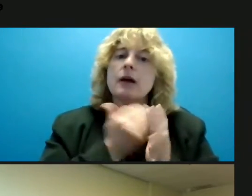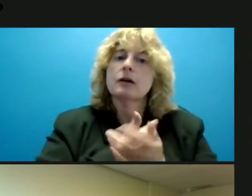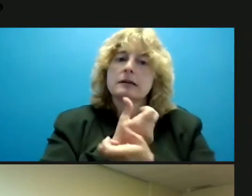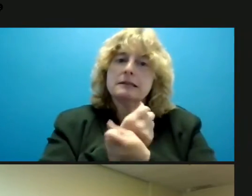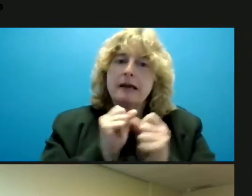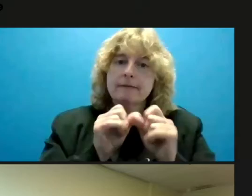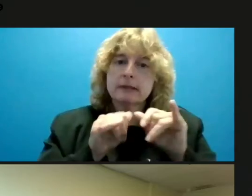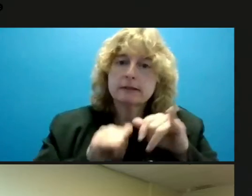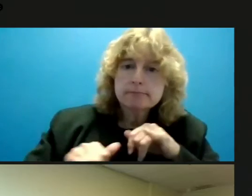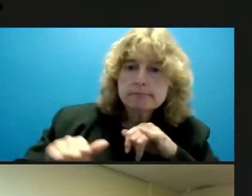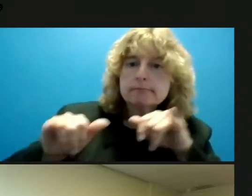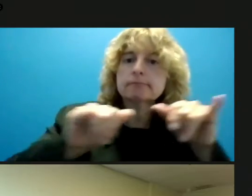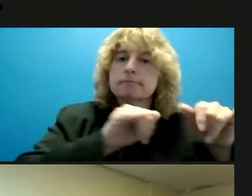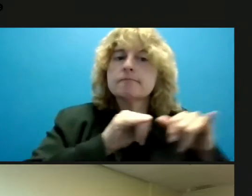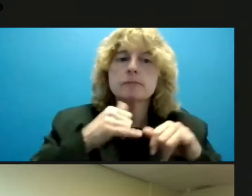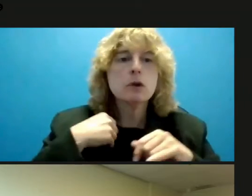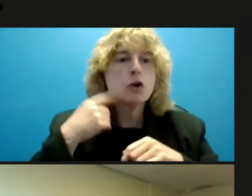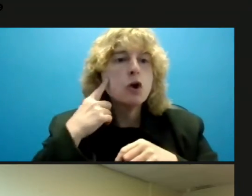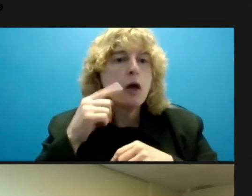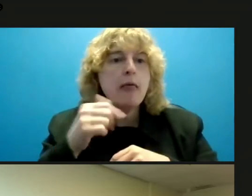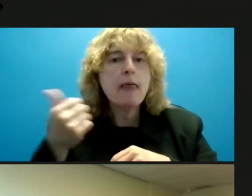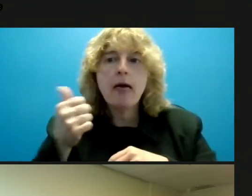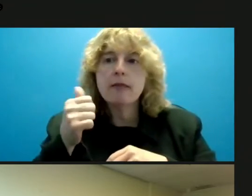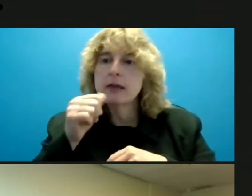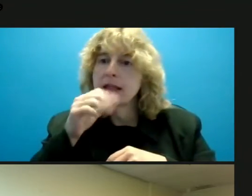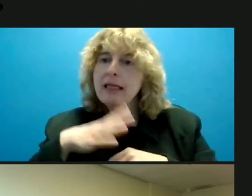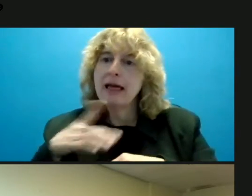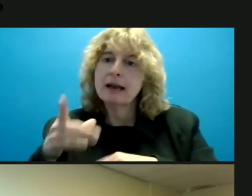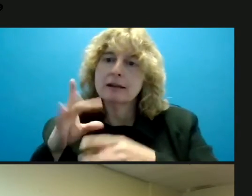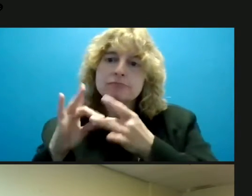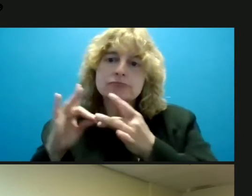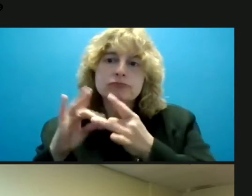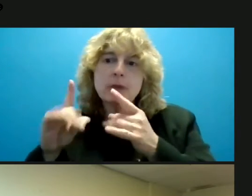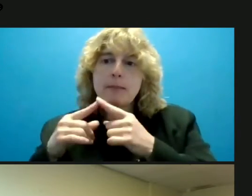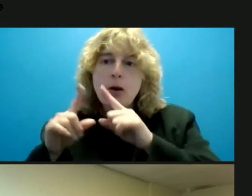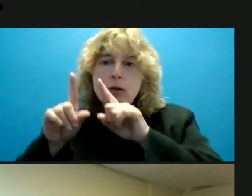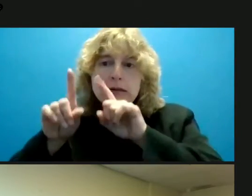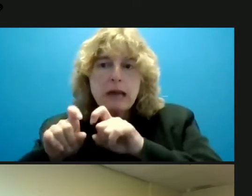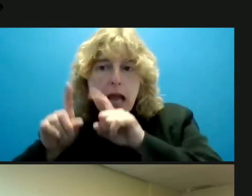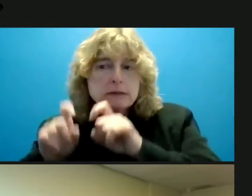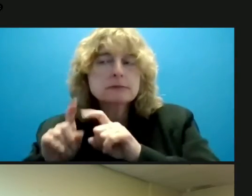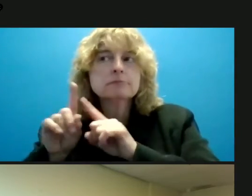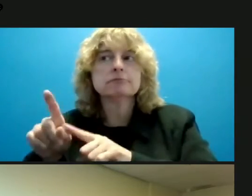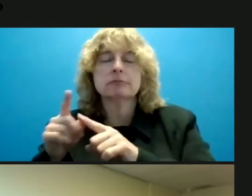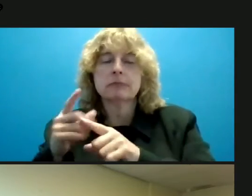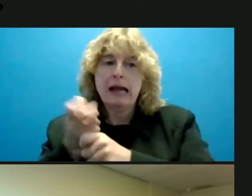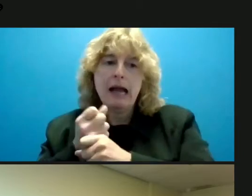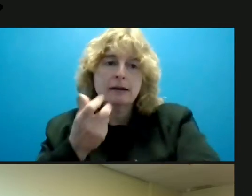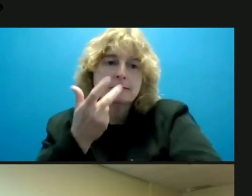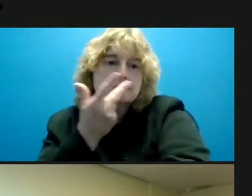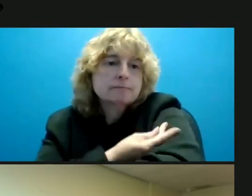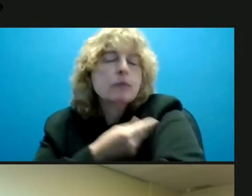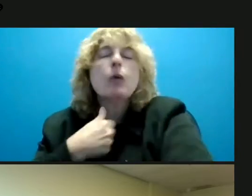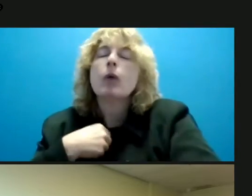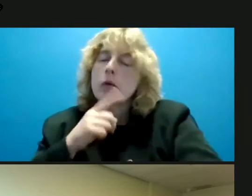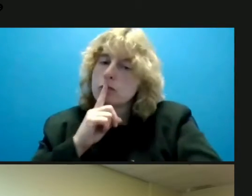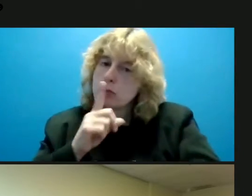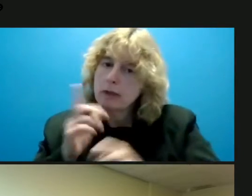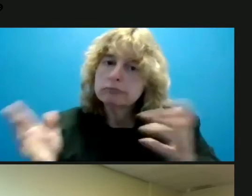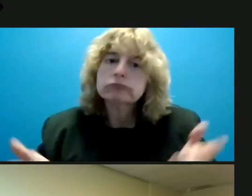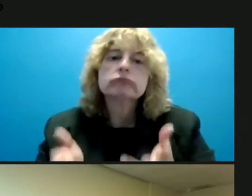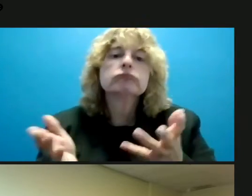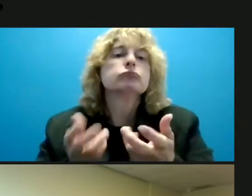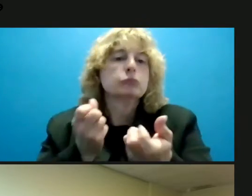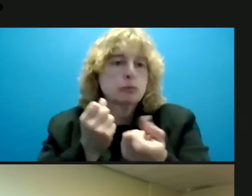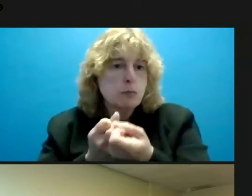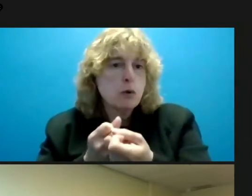talking about getting tested and vaccinations, that's something that we're really supporting in our district. We have initiated and launched a